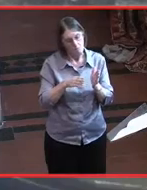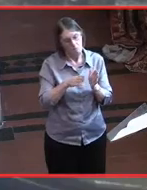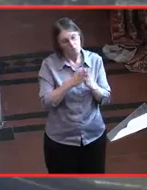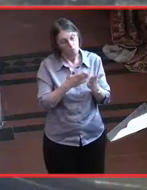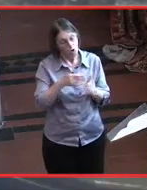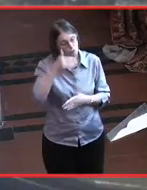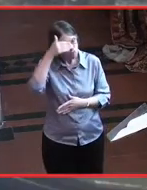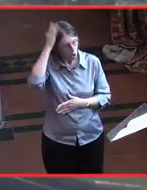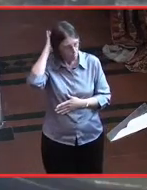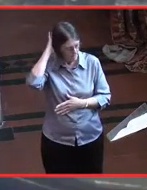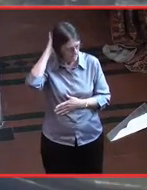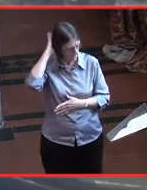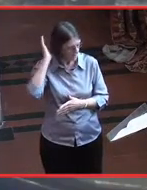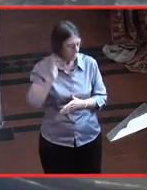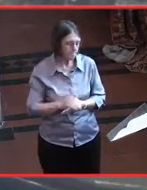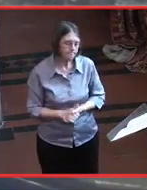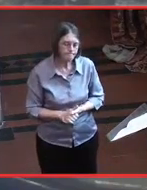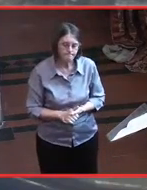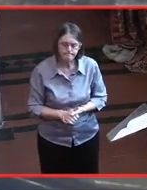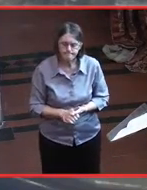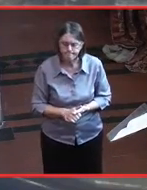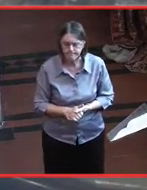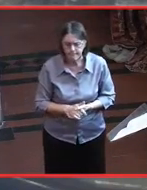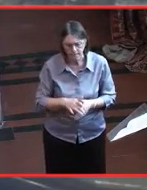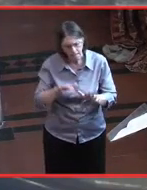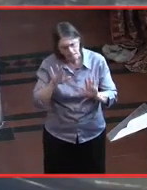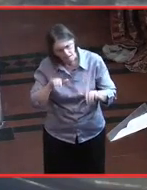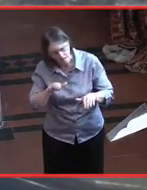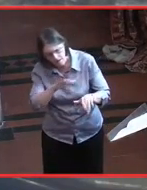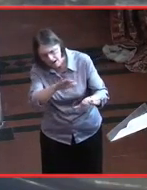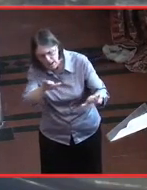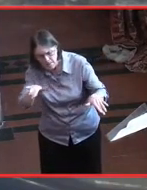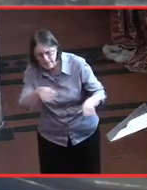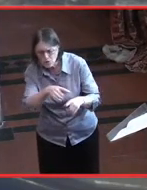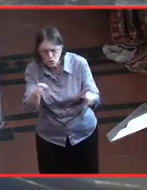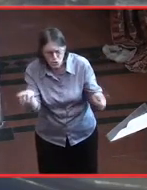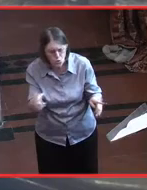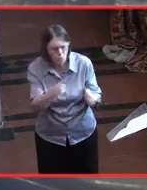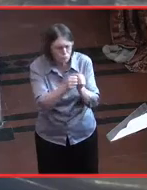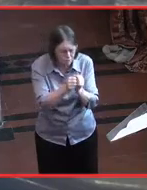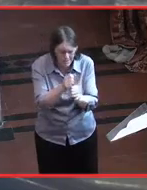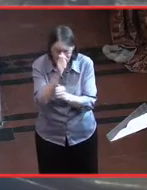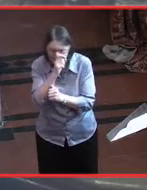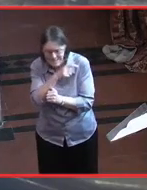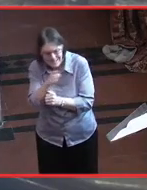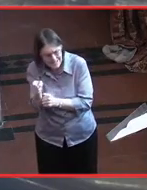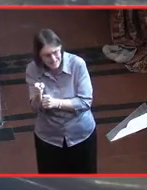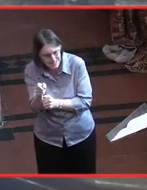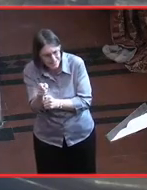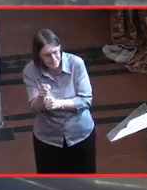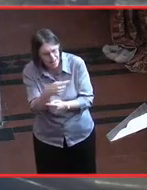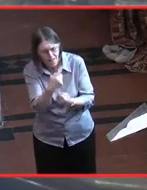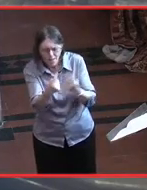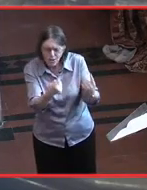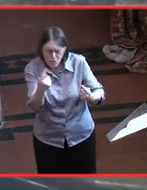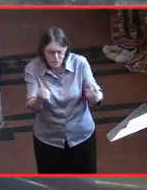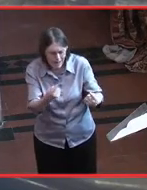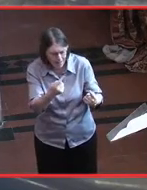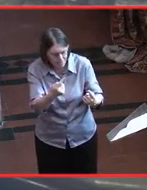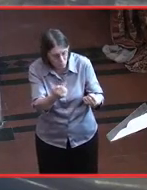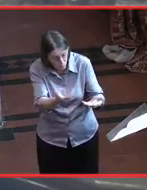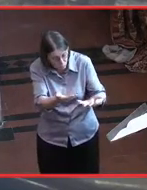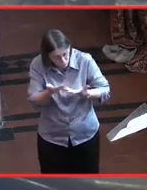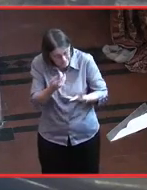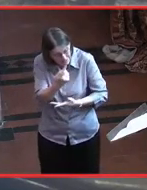I appeal to you, therefore, brothers and sisters, by the mercies of God, to present your bodies as a living